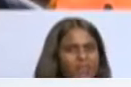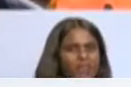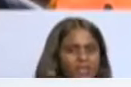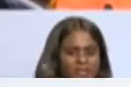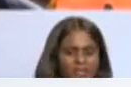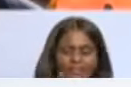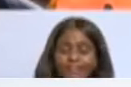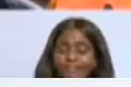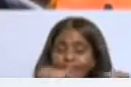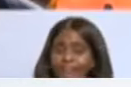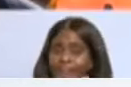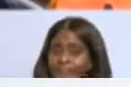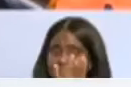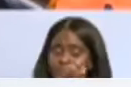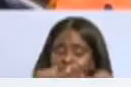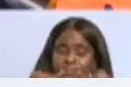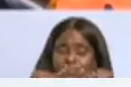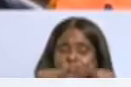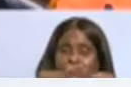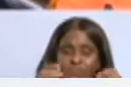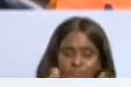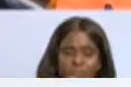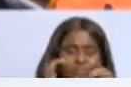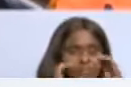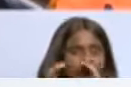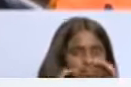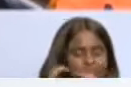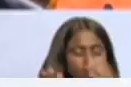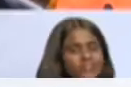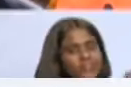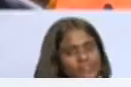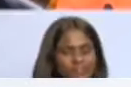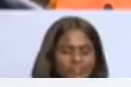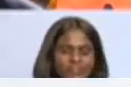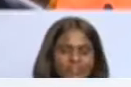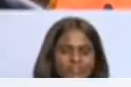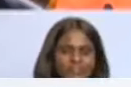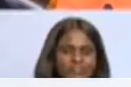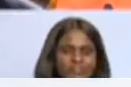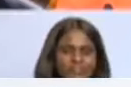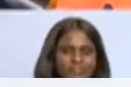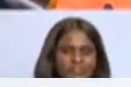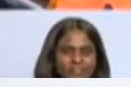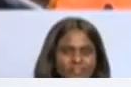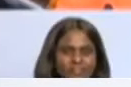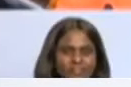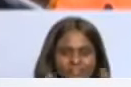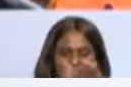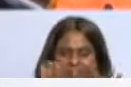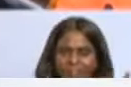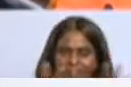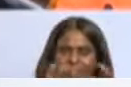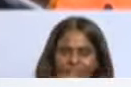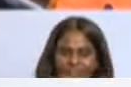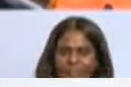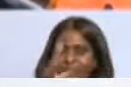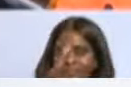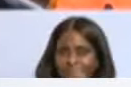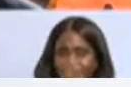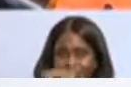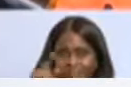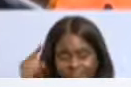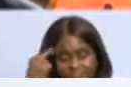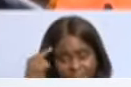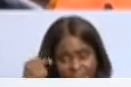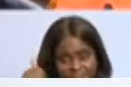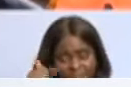includes information and communication services. Very important. Madam Speaker, government is